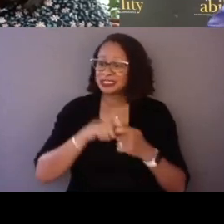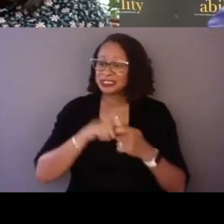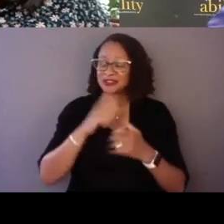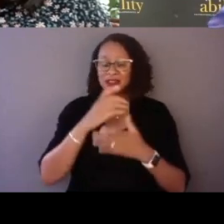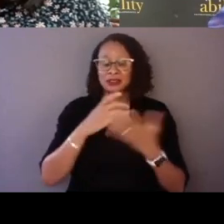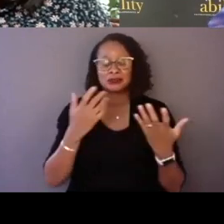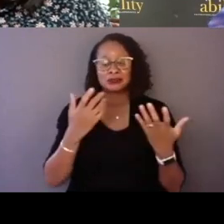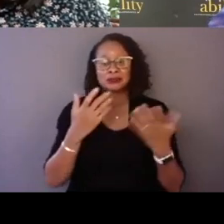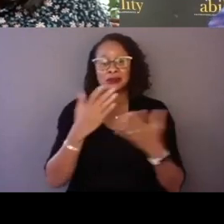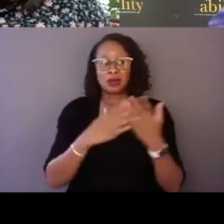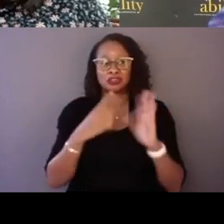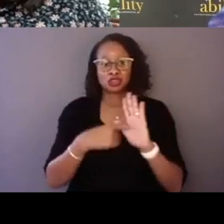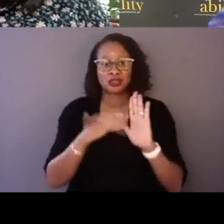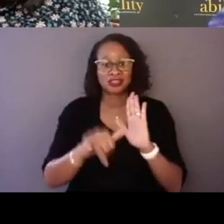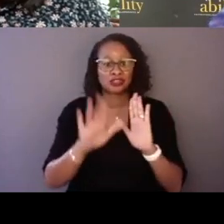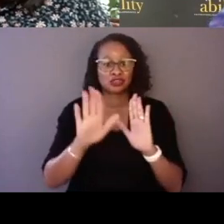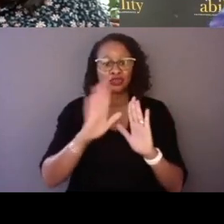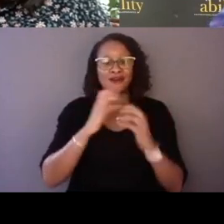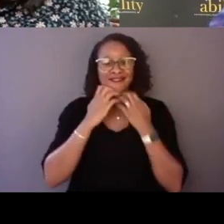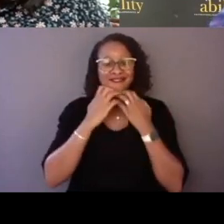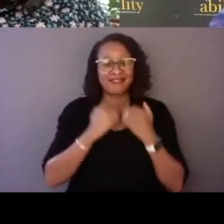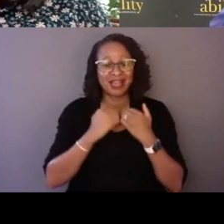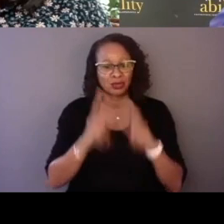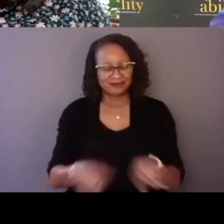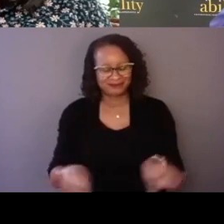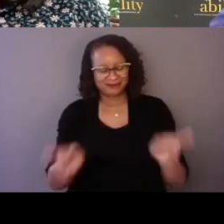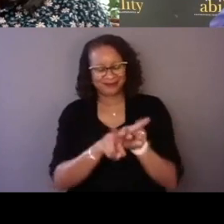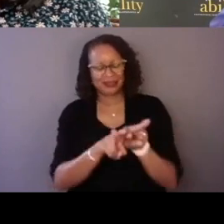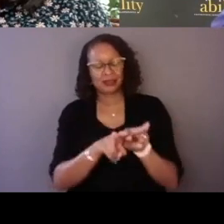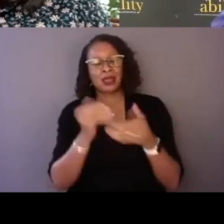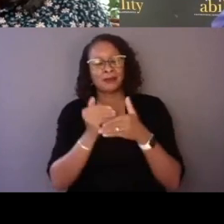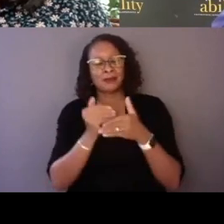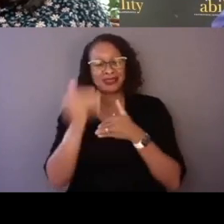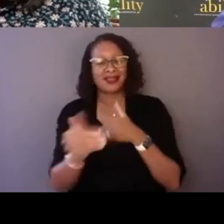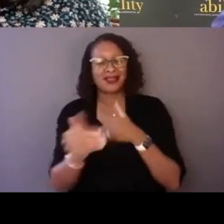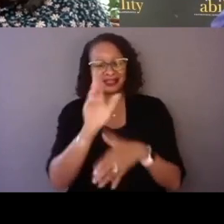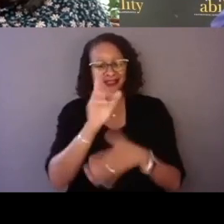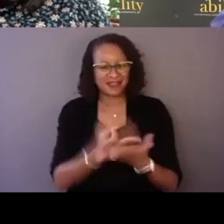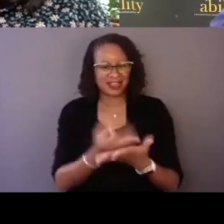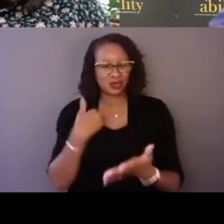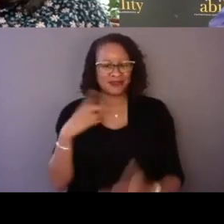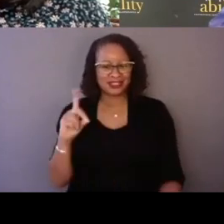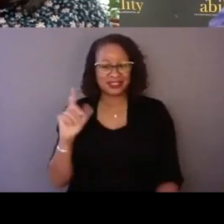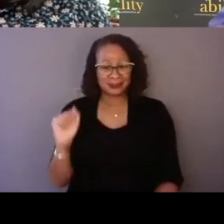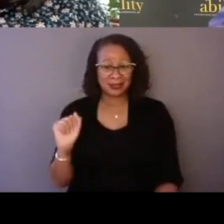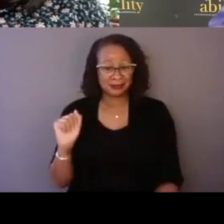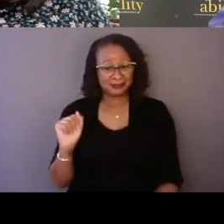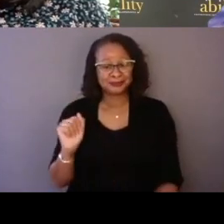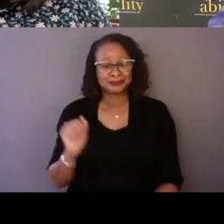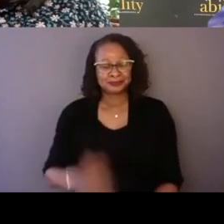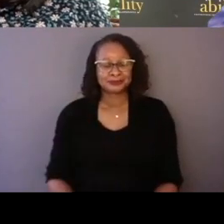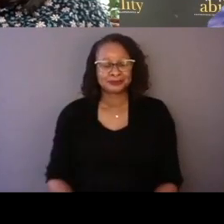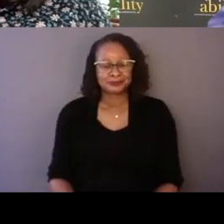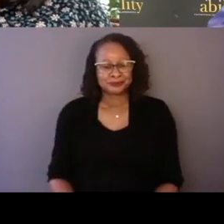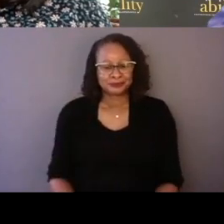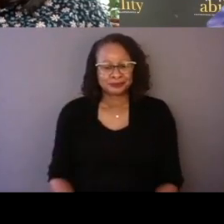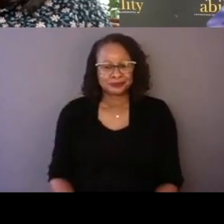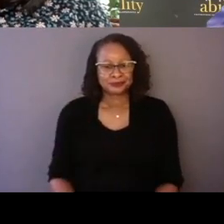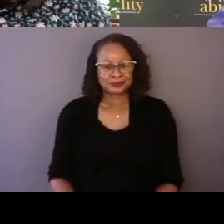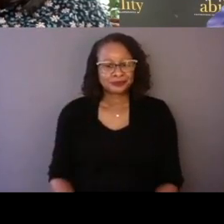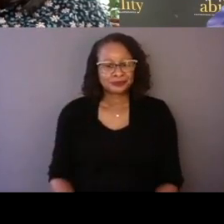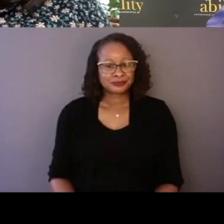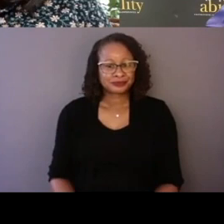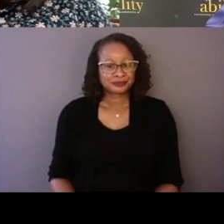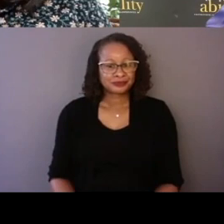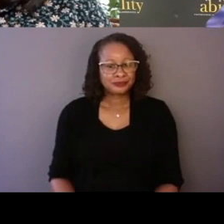showing that you are of value beyond the fact that you are a person with a disability in the room. But I'd love to hear if either of the other